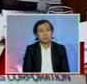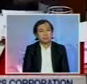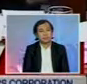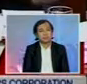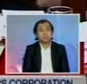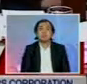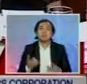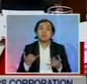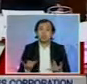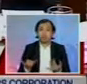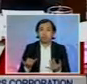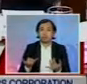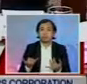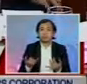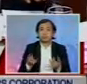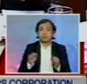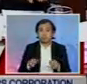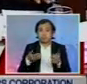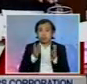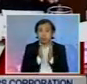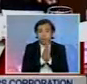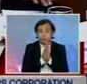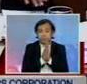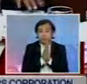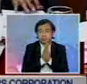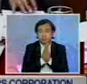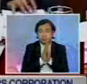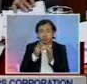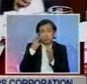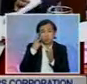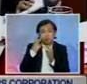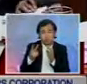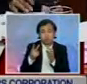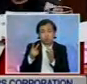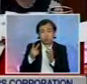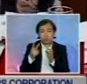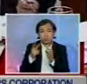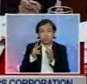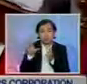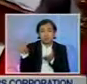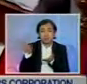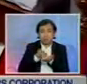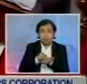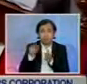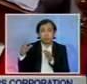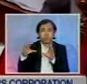Mr. Counsel, may I take a look at the copy of the title, Your Honor?